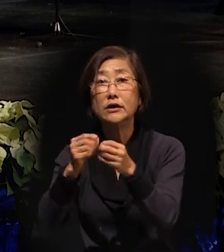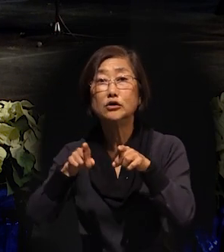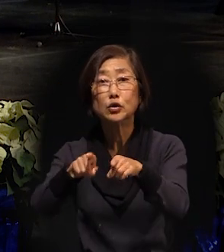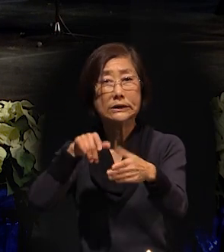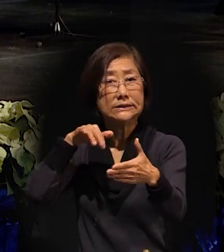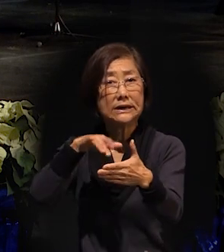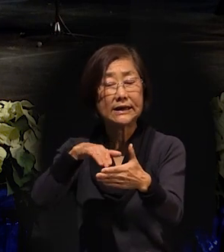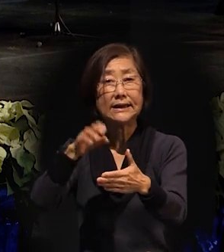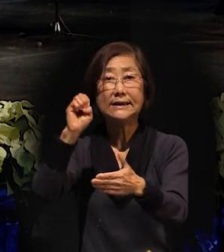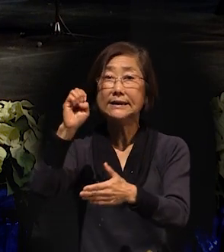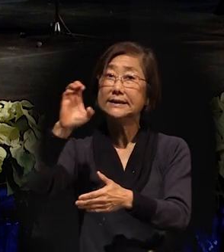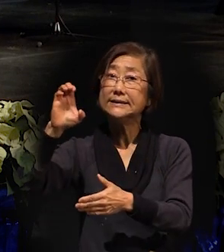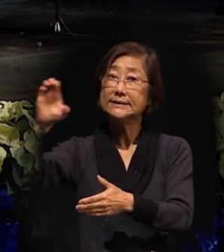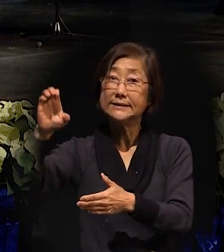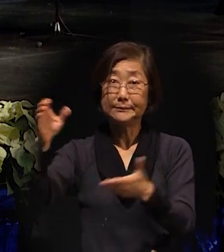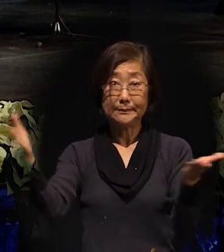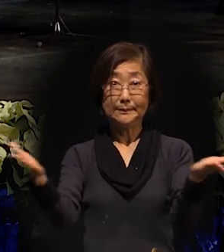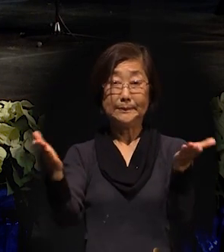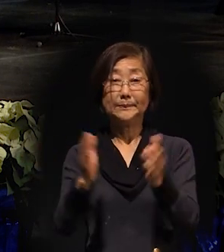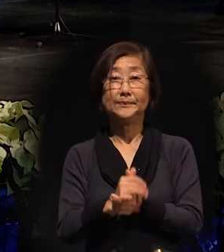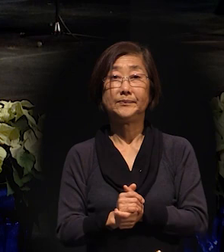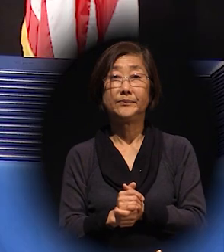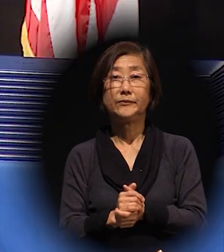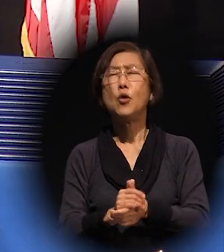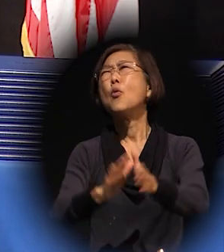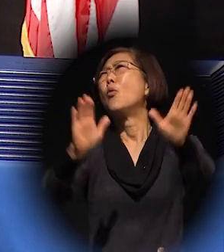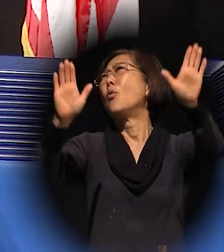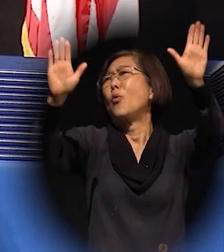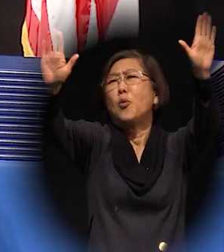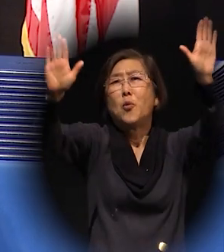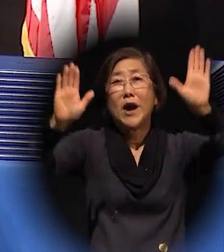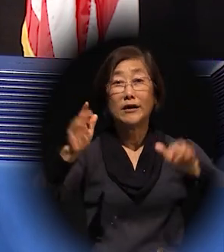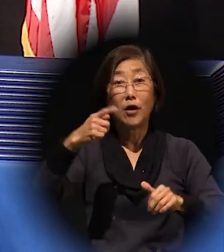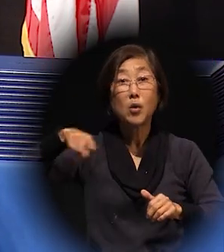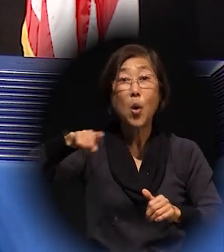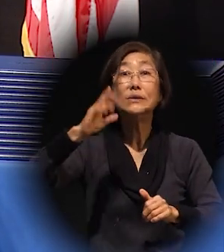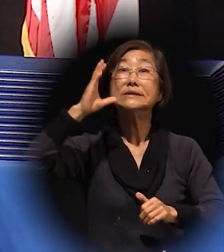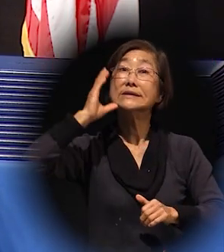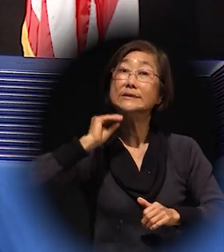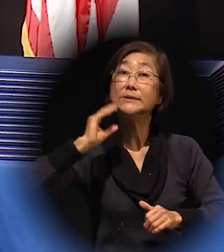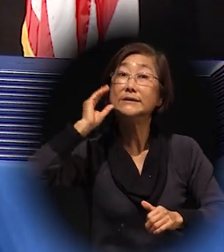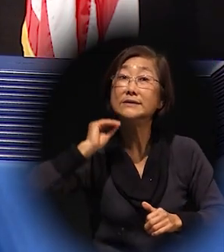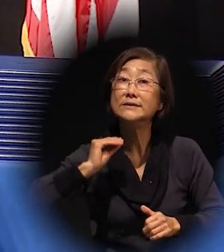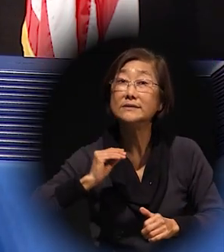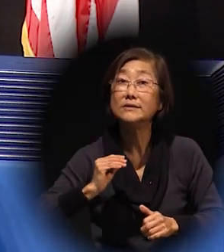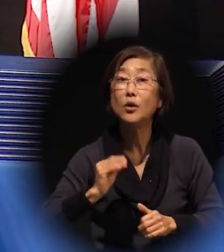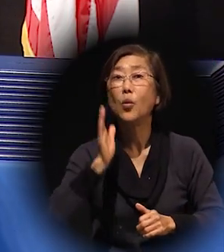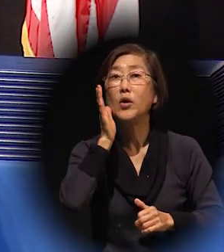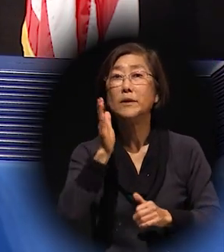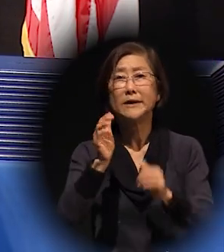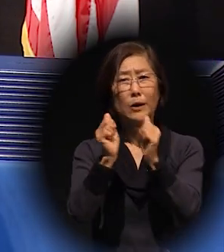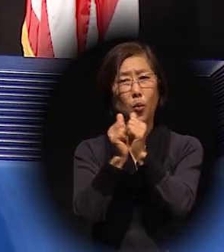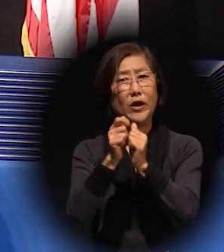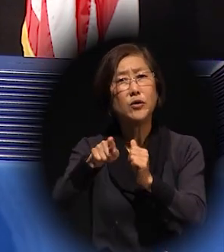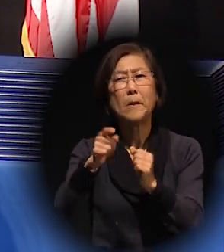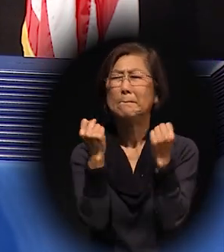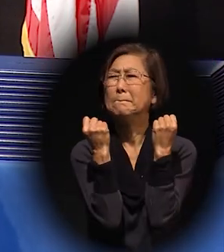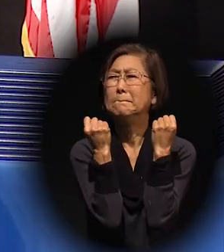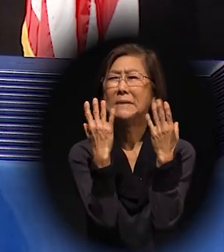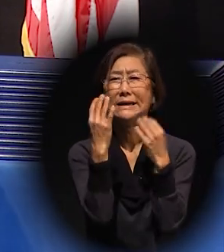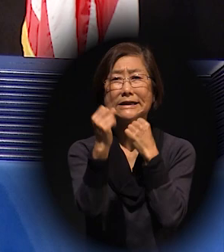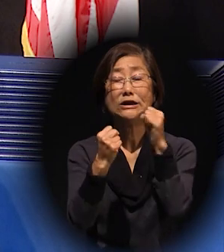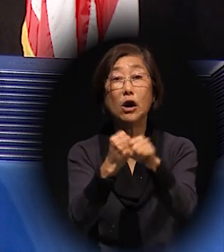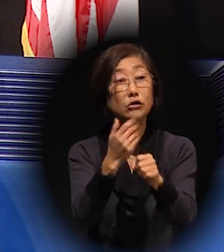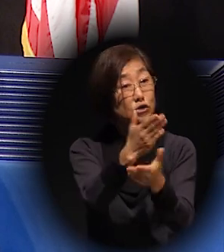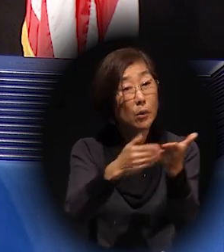during your studies at Elgin Community College. Great. Those experiences will be with you for